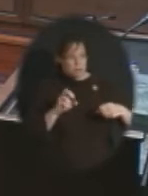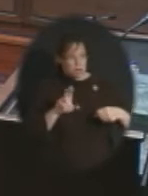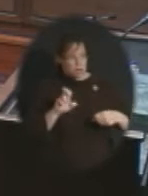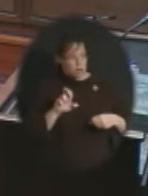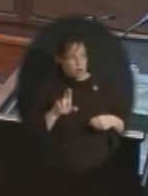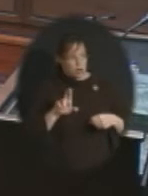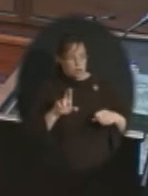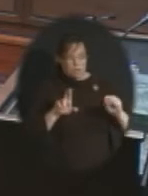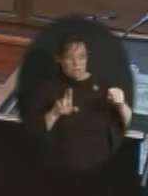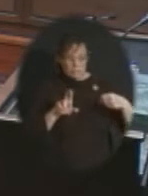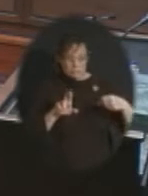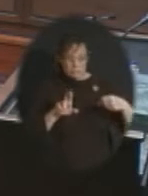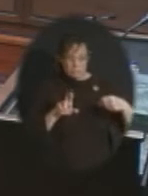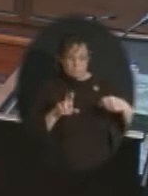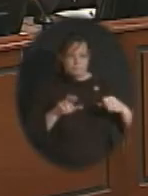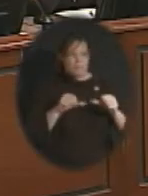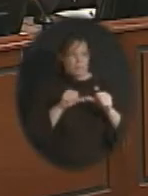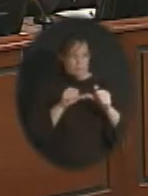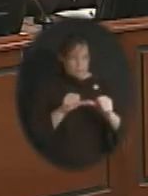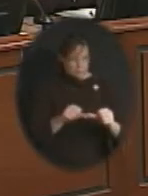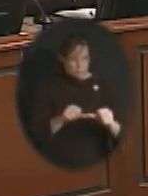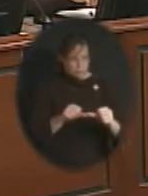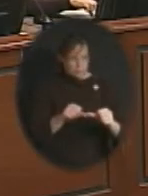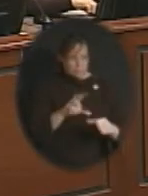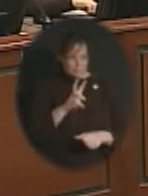Yes. Motion carries.